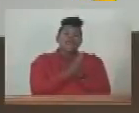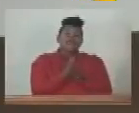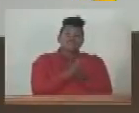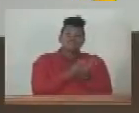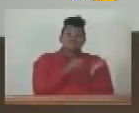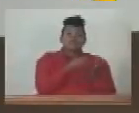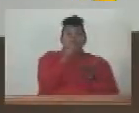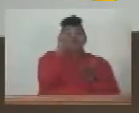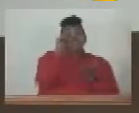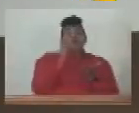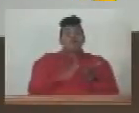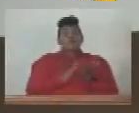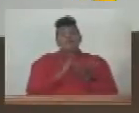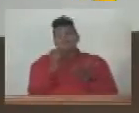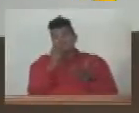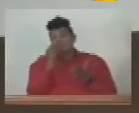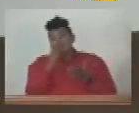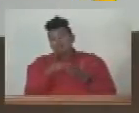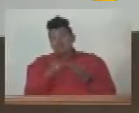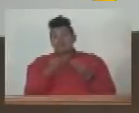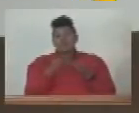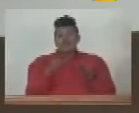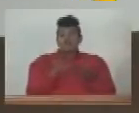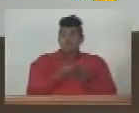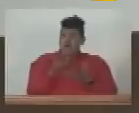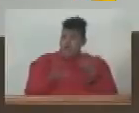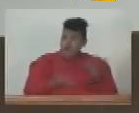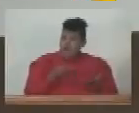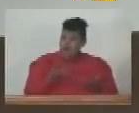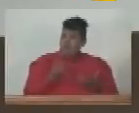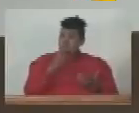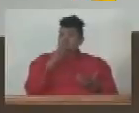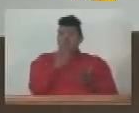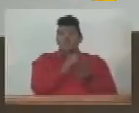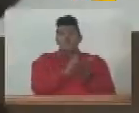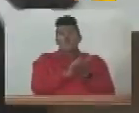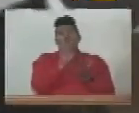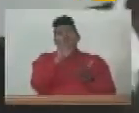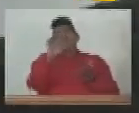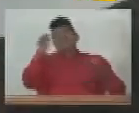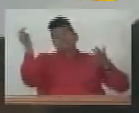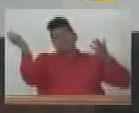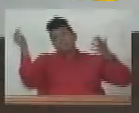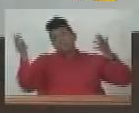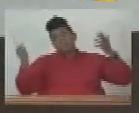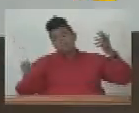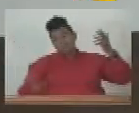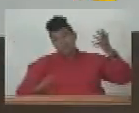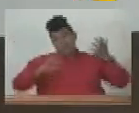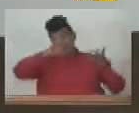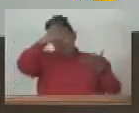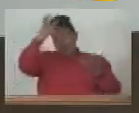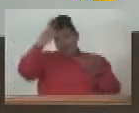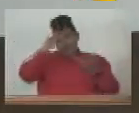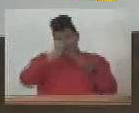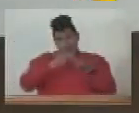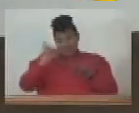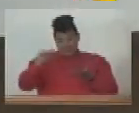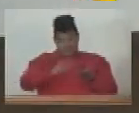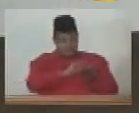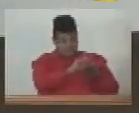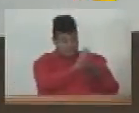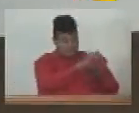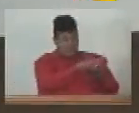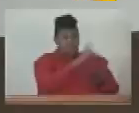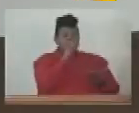for medical bills, lost income, attorney's fees, etc. This restitution, Mr. Speaker, may